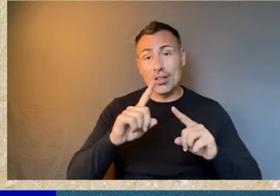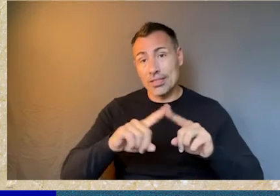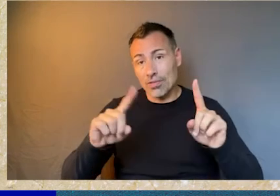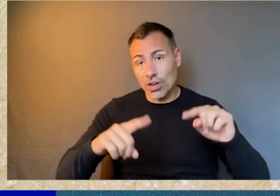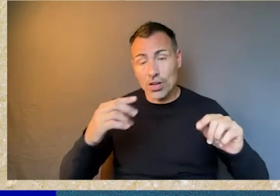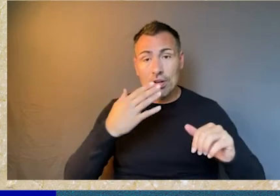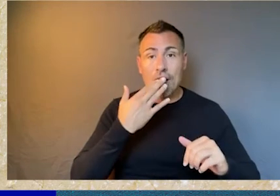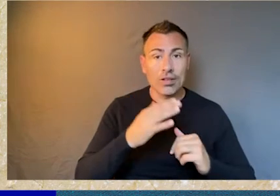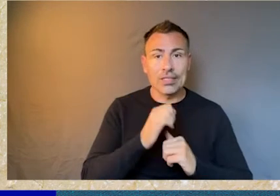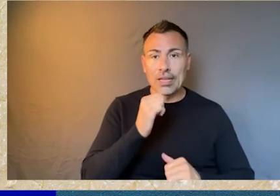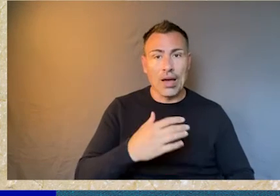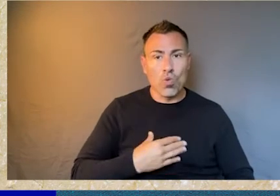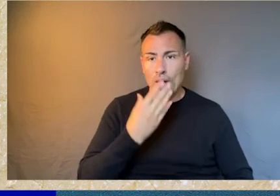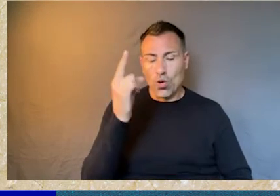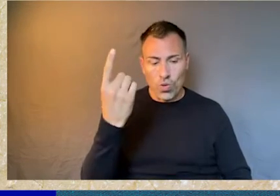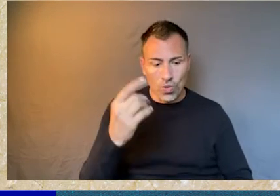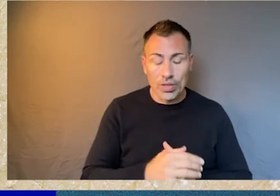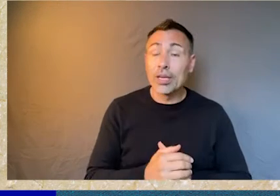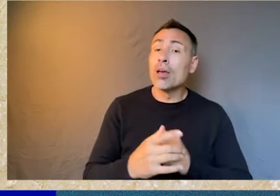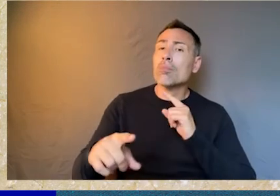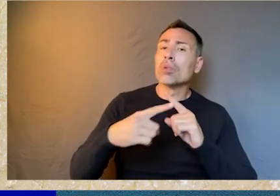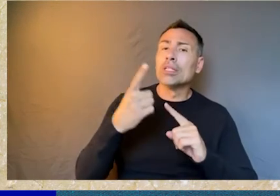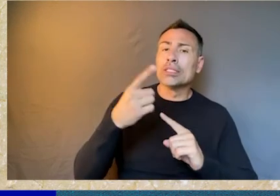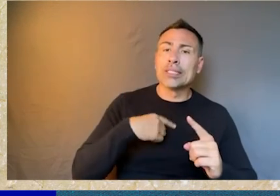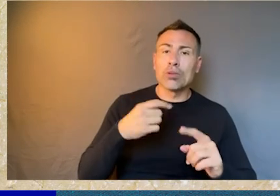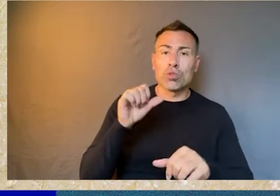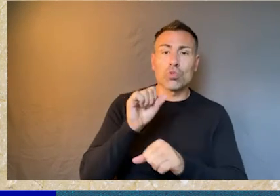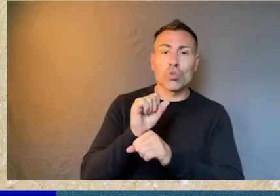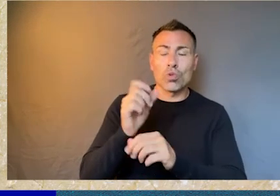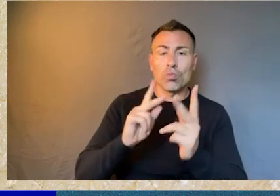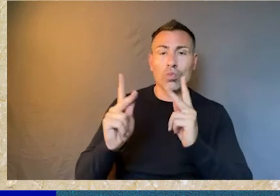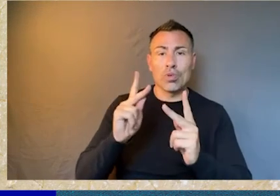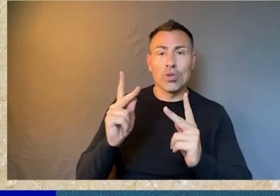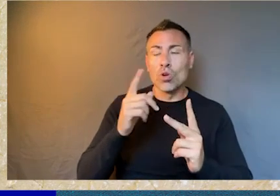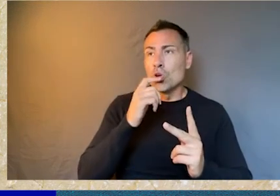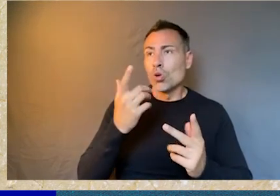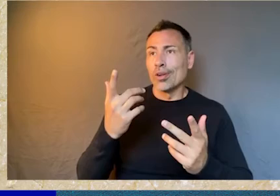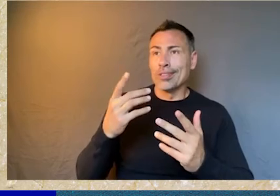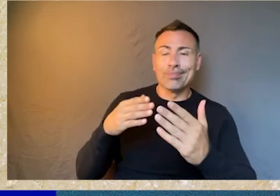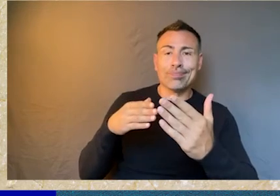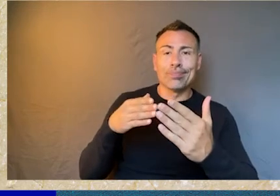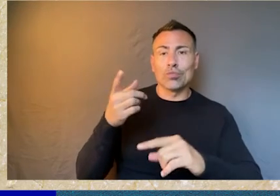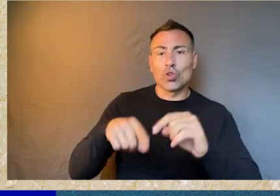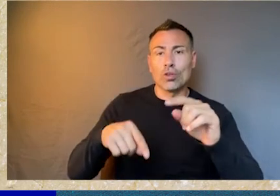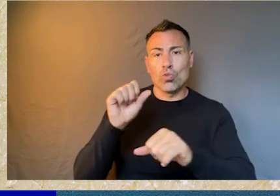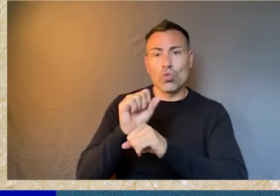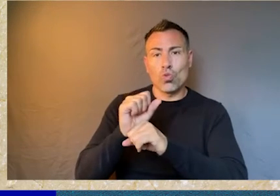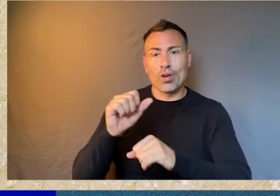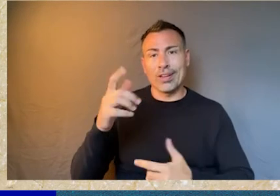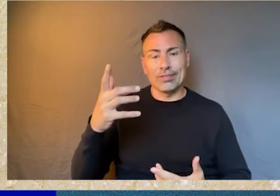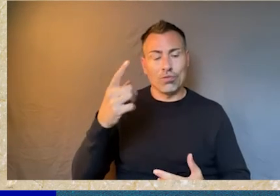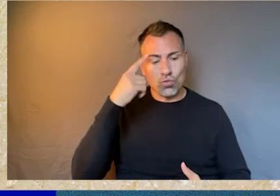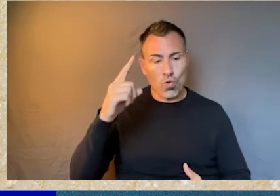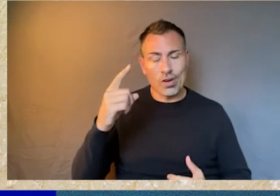from serving as employees in the United States Foreign Service, and was appointed the first blind person to serve as a Peace